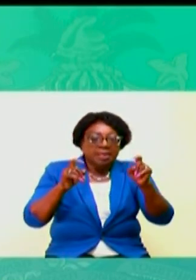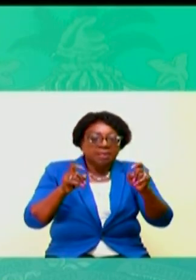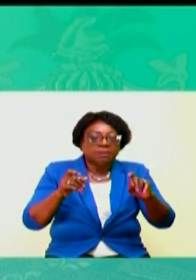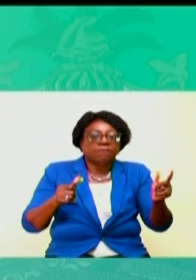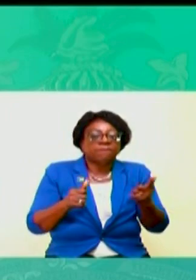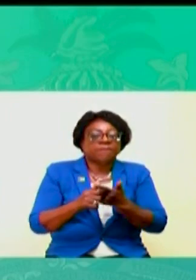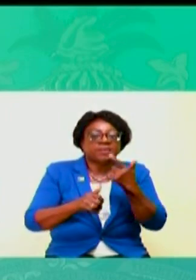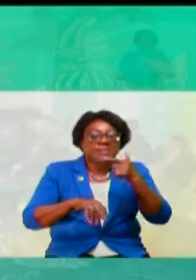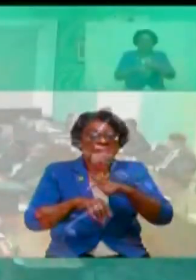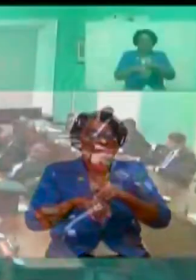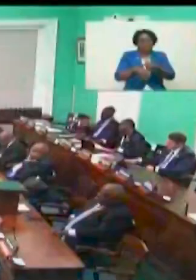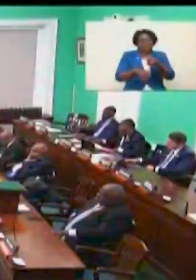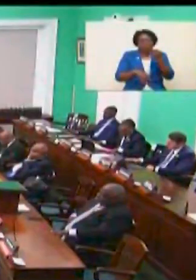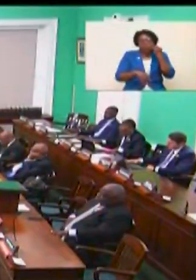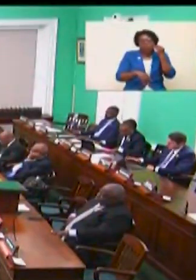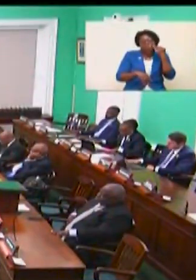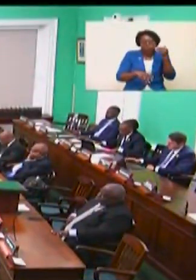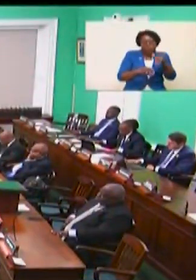before.